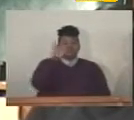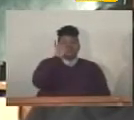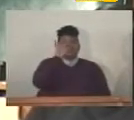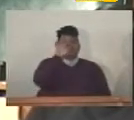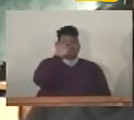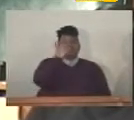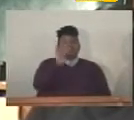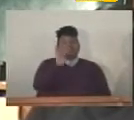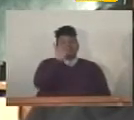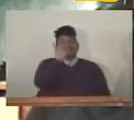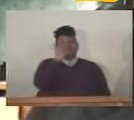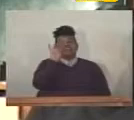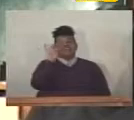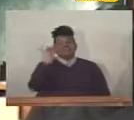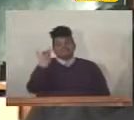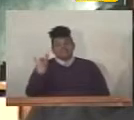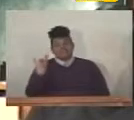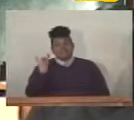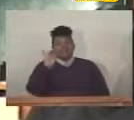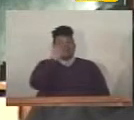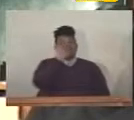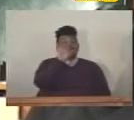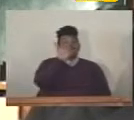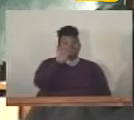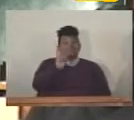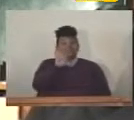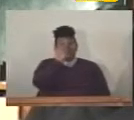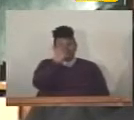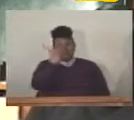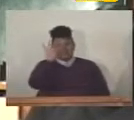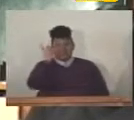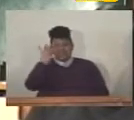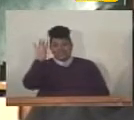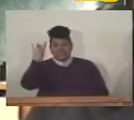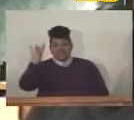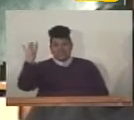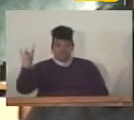And we encourage every citizen who takes that step to contribute.